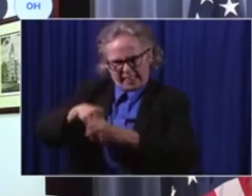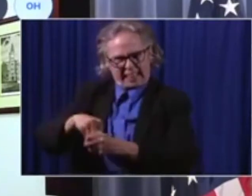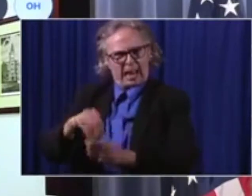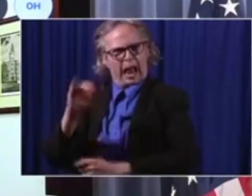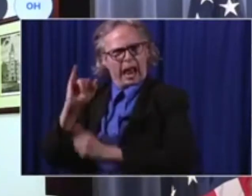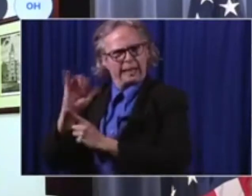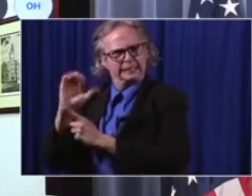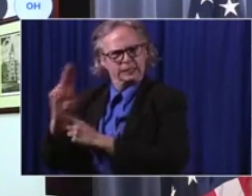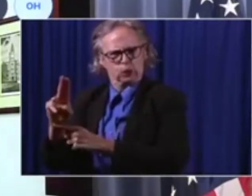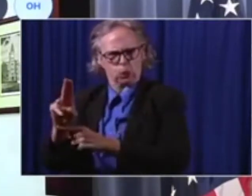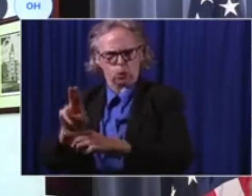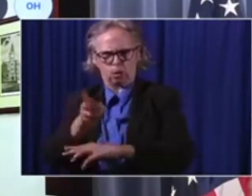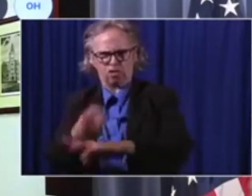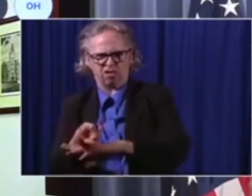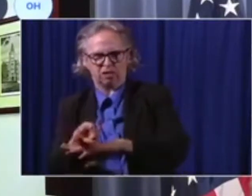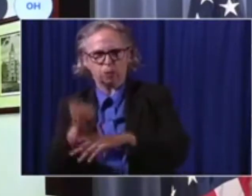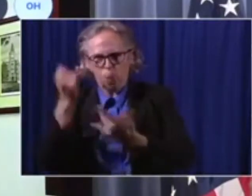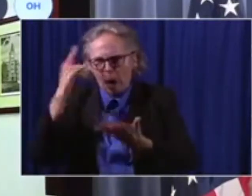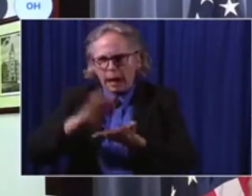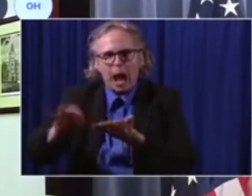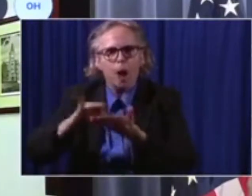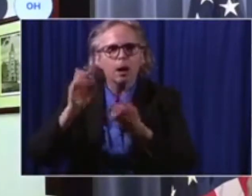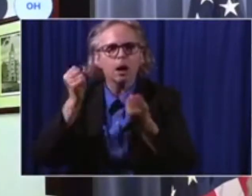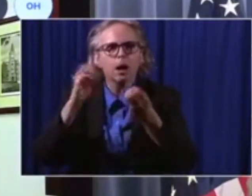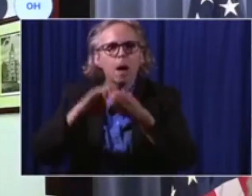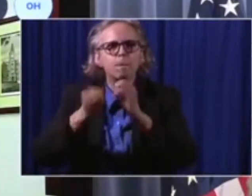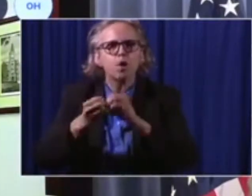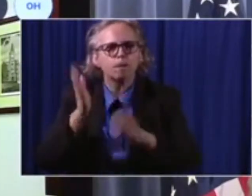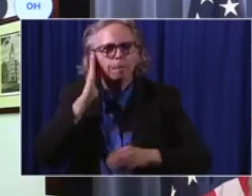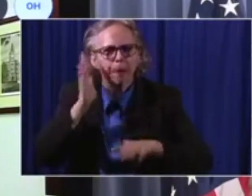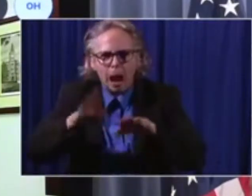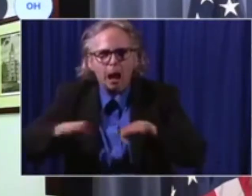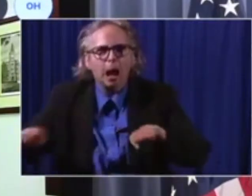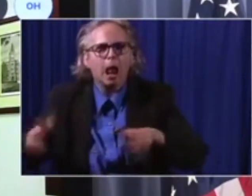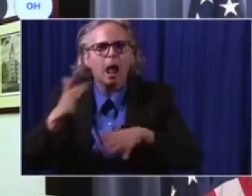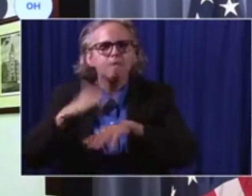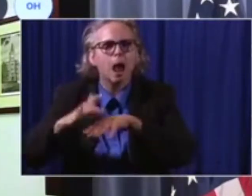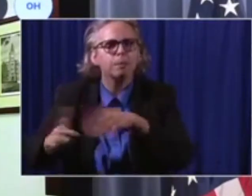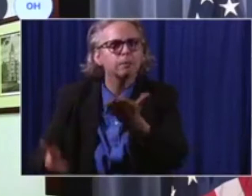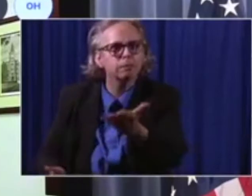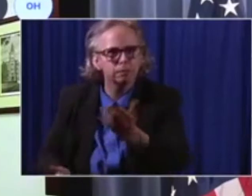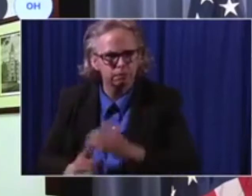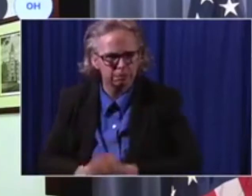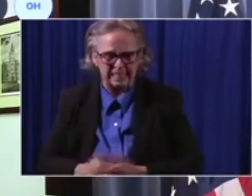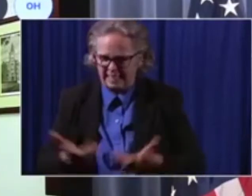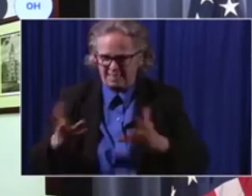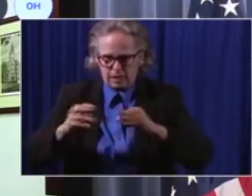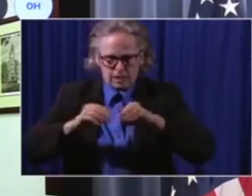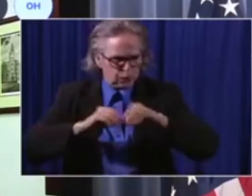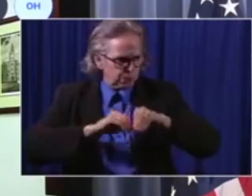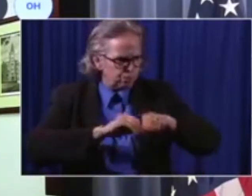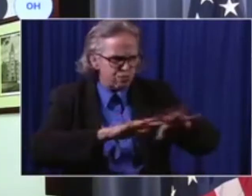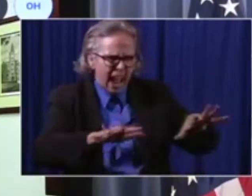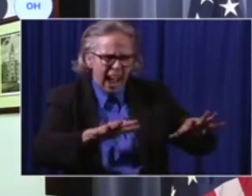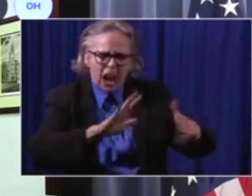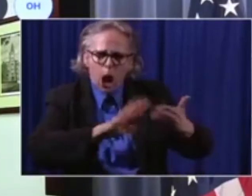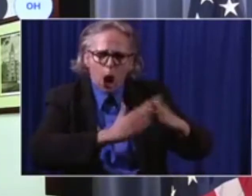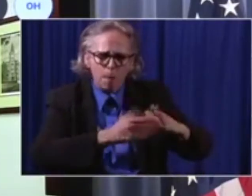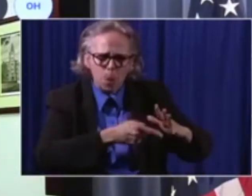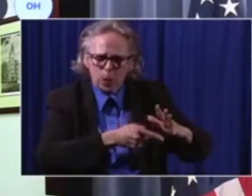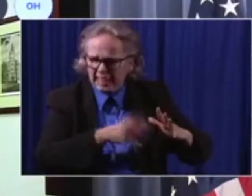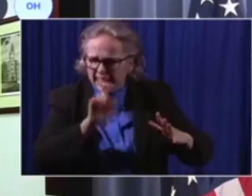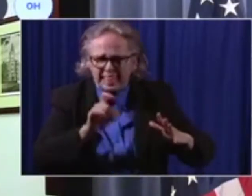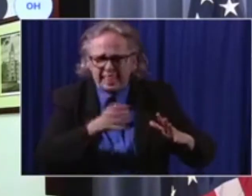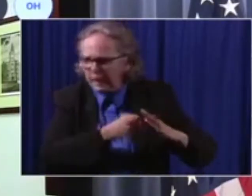of COVID-19 in our community, will there be hospital beds not only to take care of those COVID patients, but also patients who are having heart